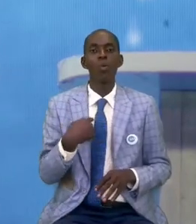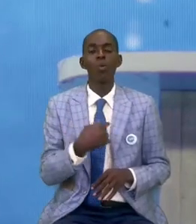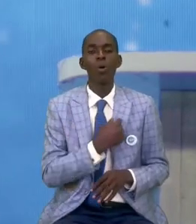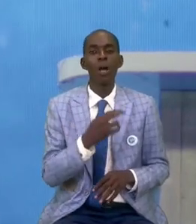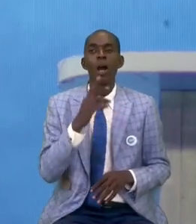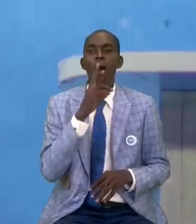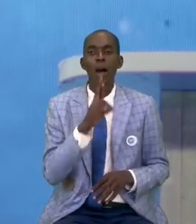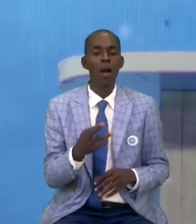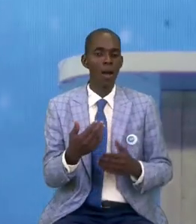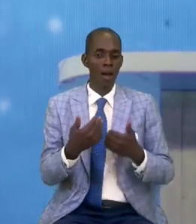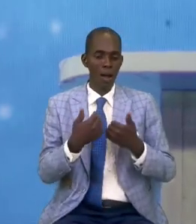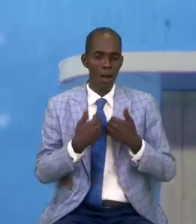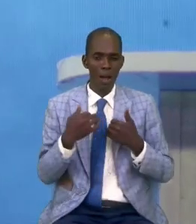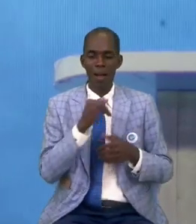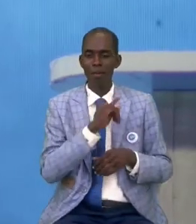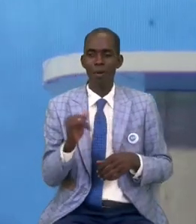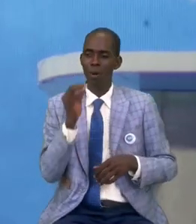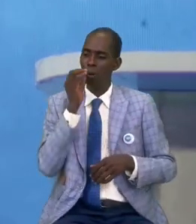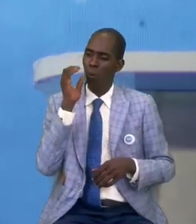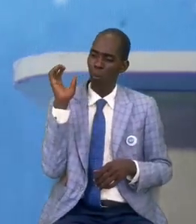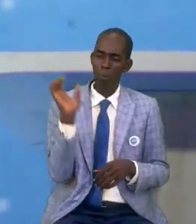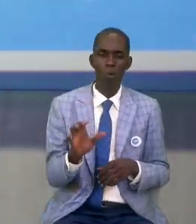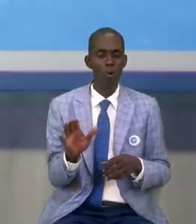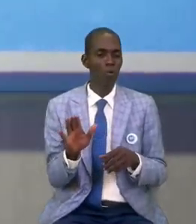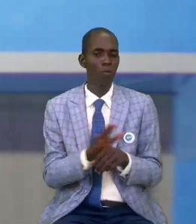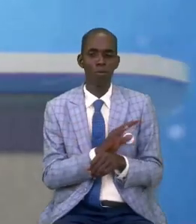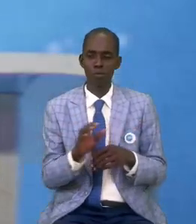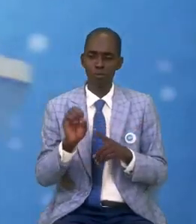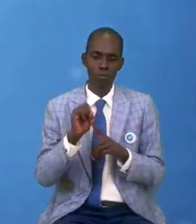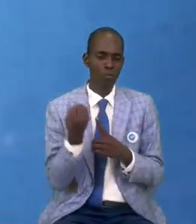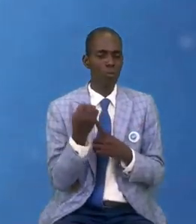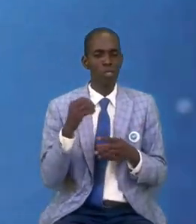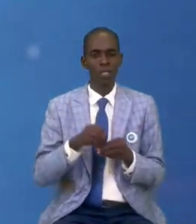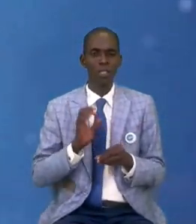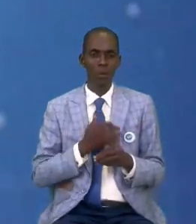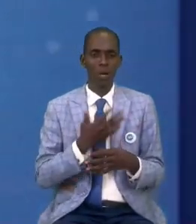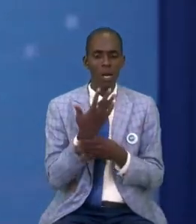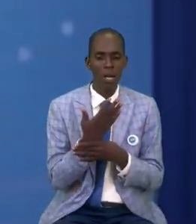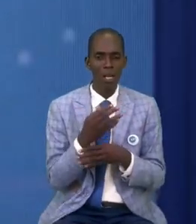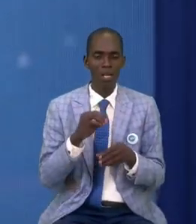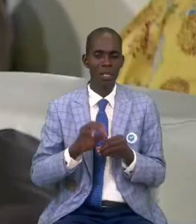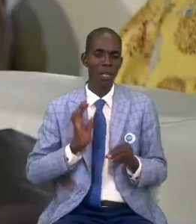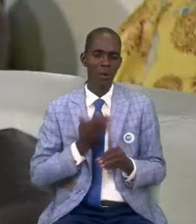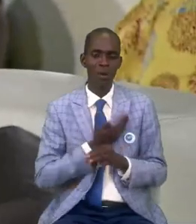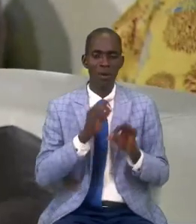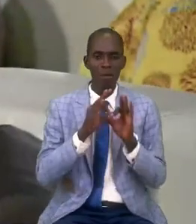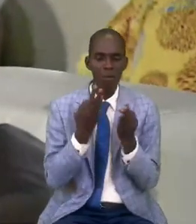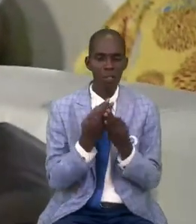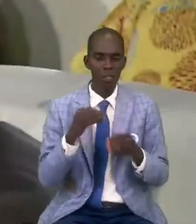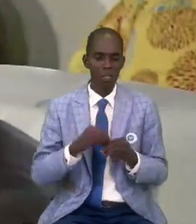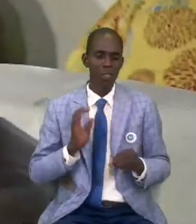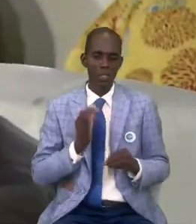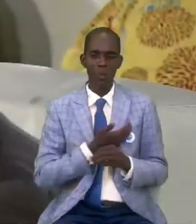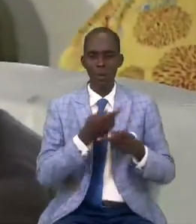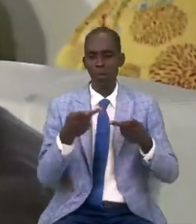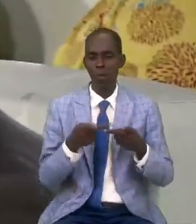hands, in our families, in our places of work? Woe is me, for I am undone